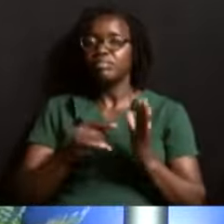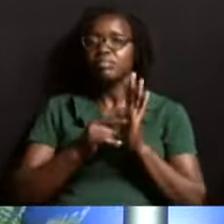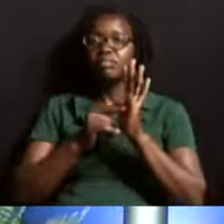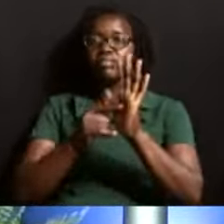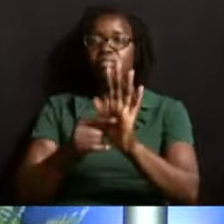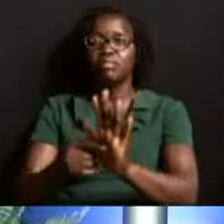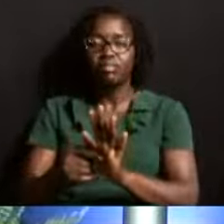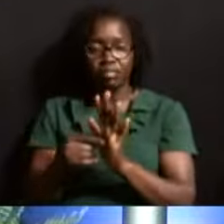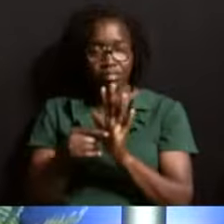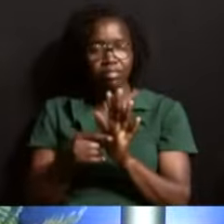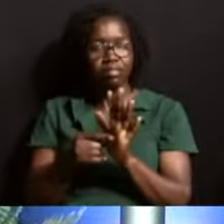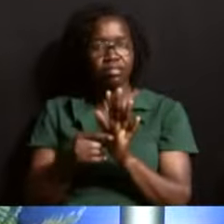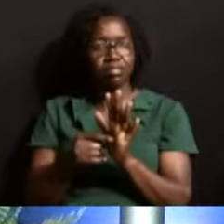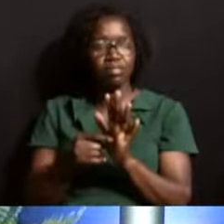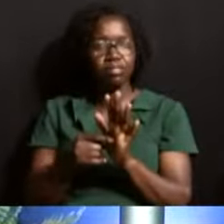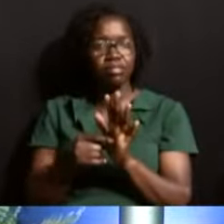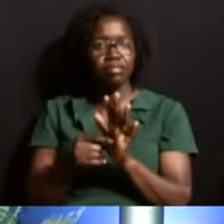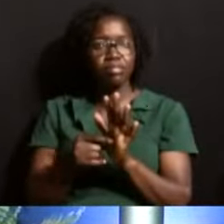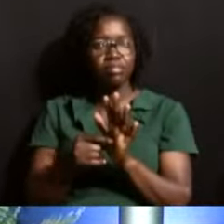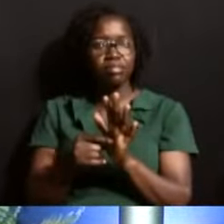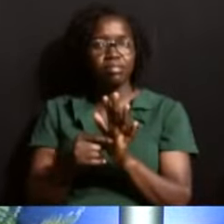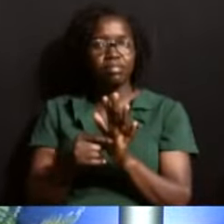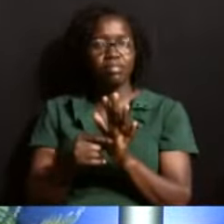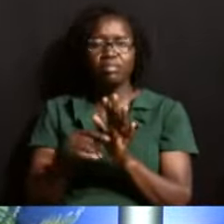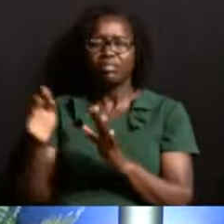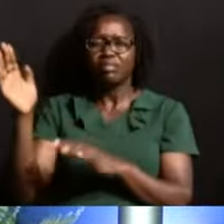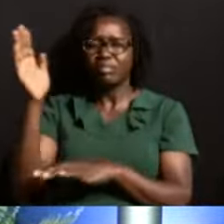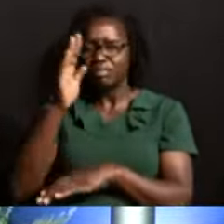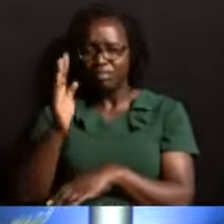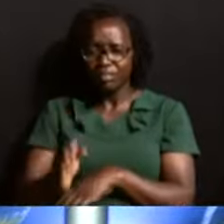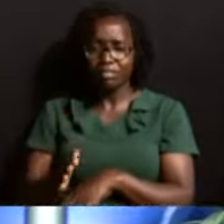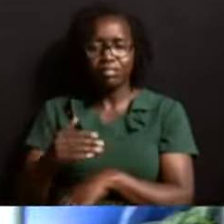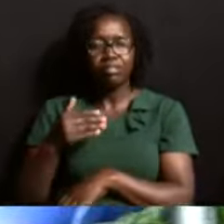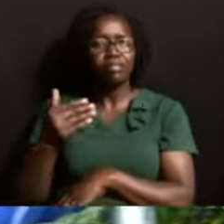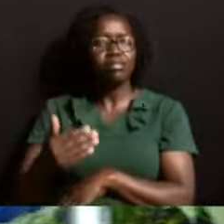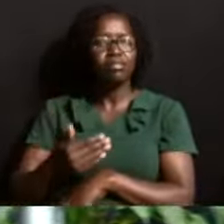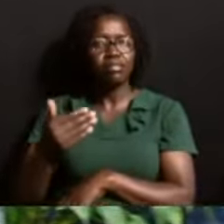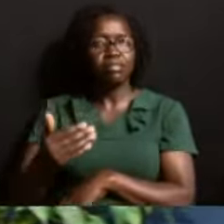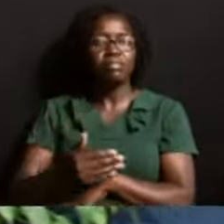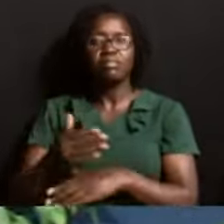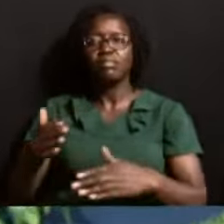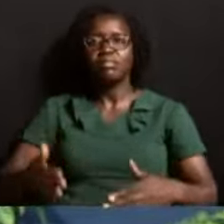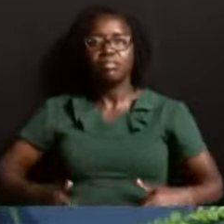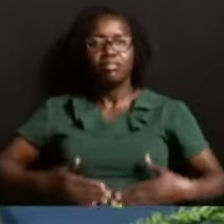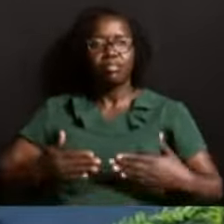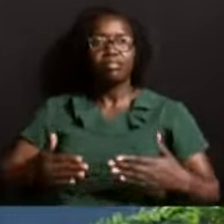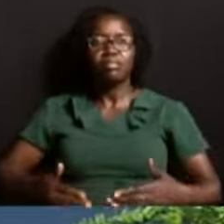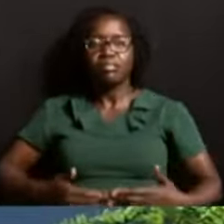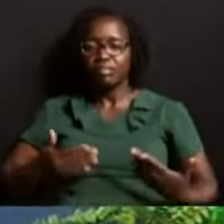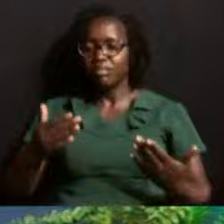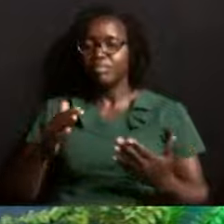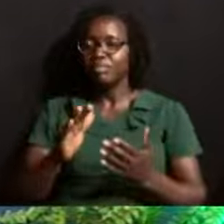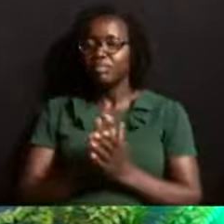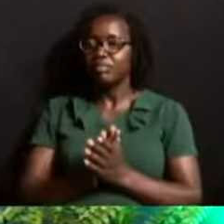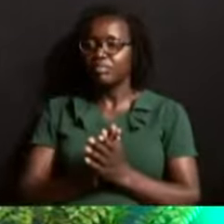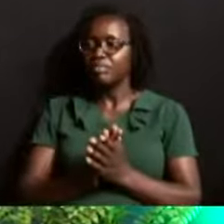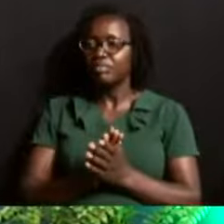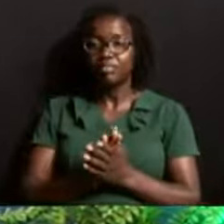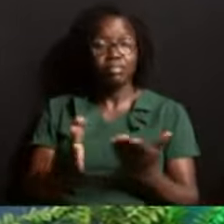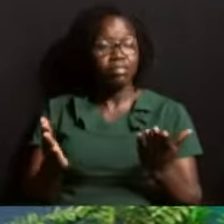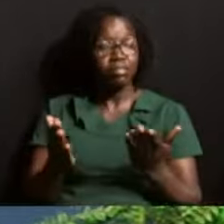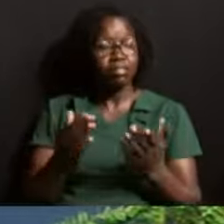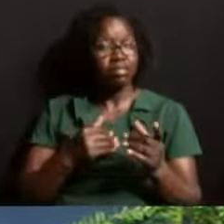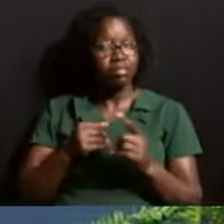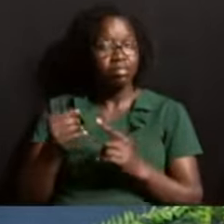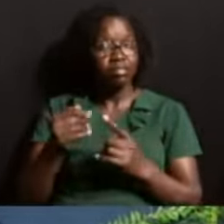you. We can never ever be happy and find fulfillment in this